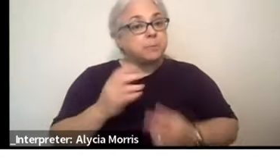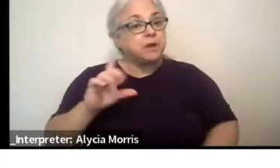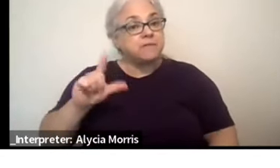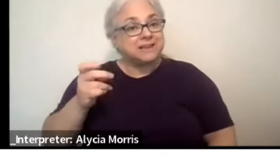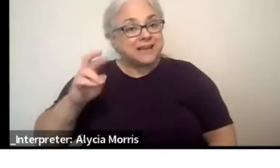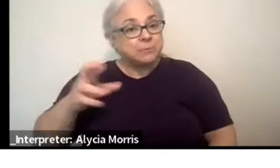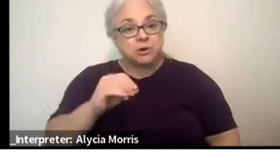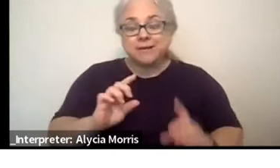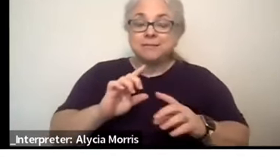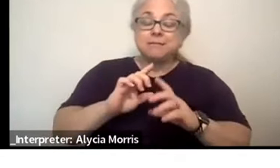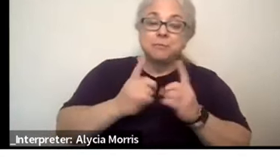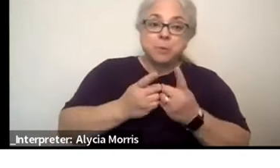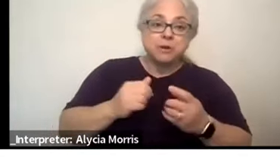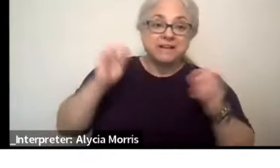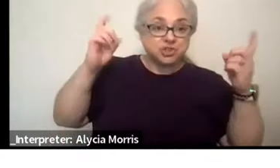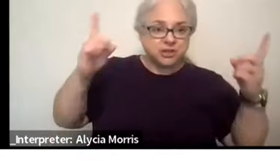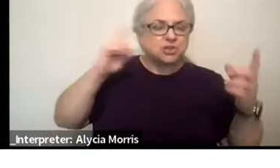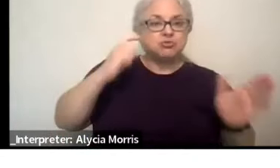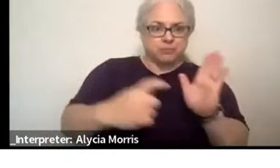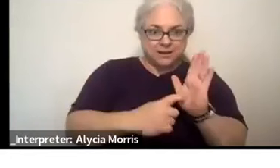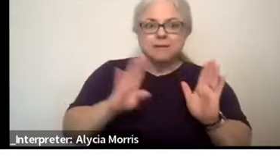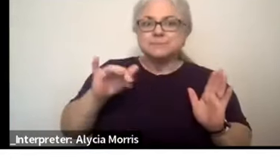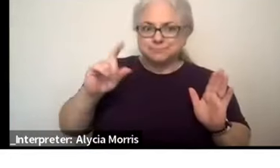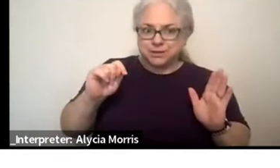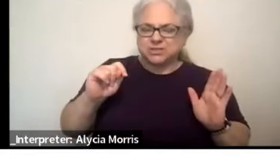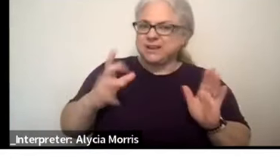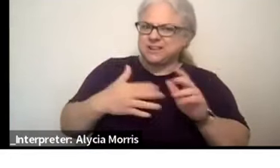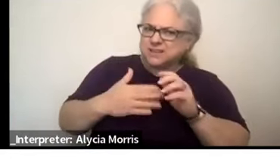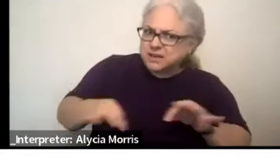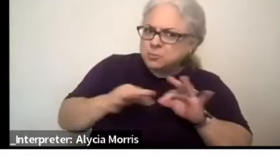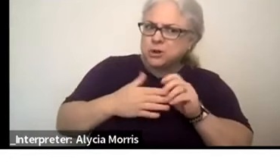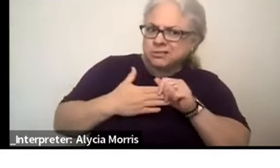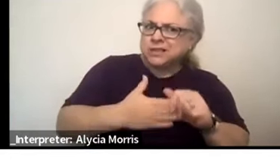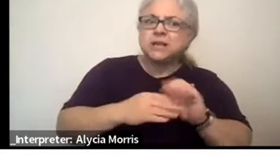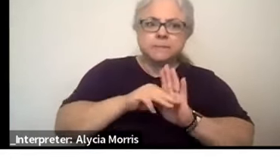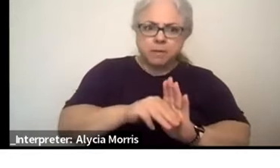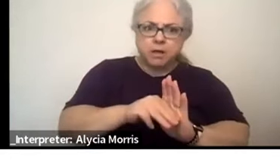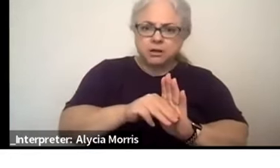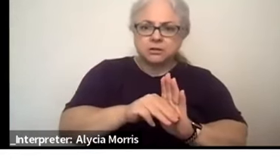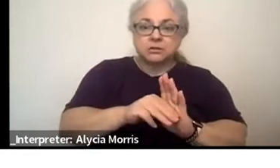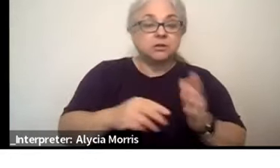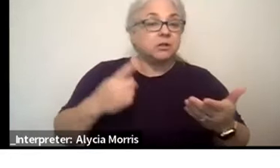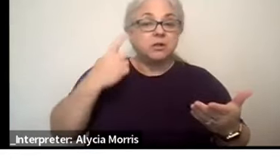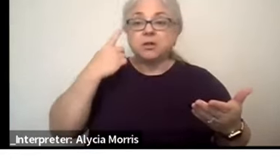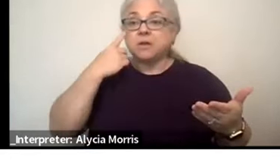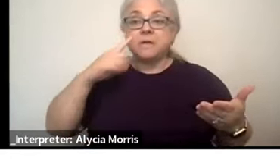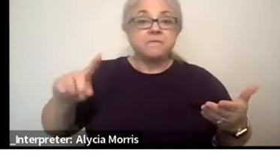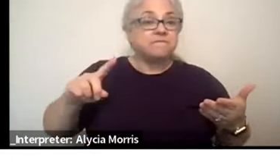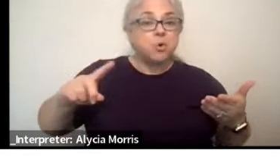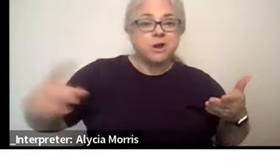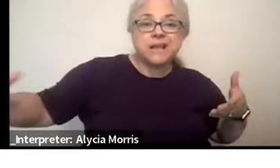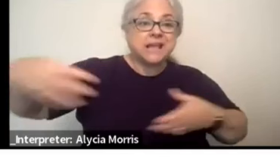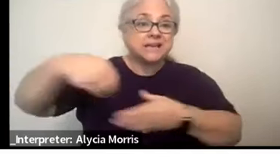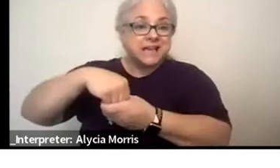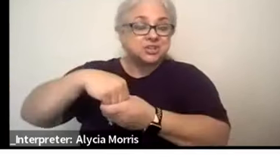Education recognize BILT as a very leading model, an important leading model for strategic employer engagement, which seems to